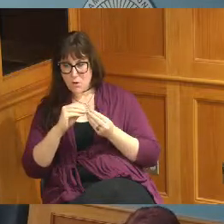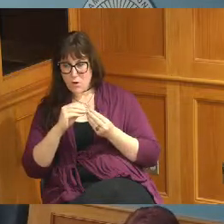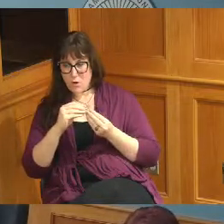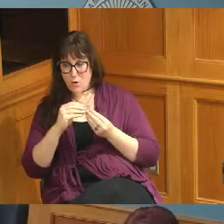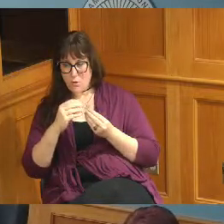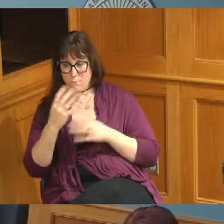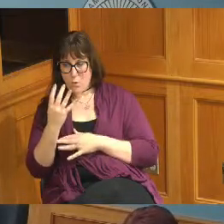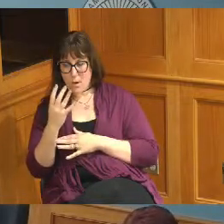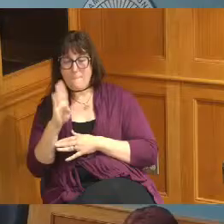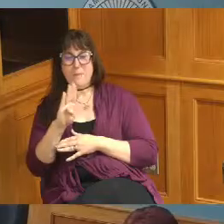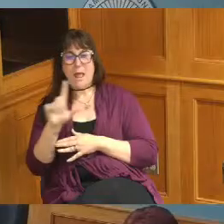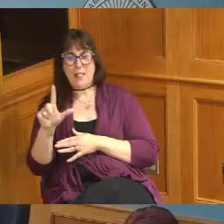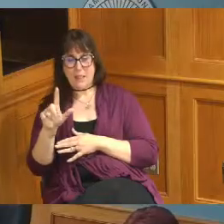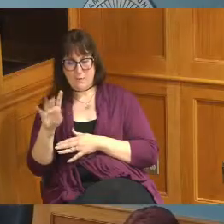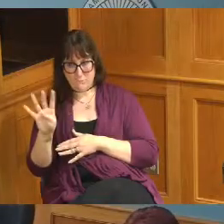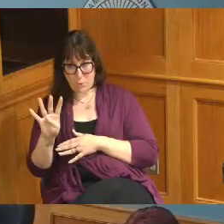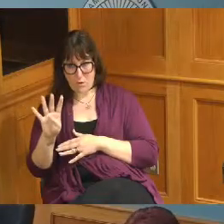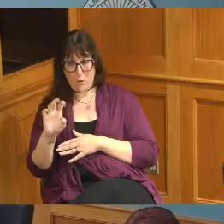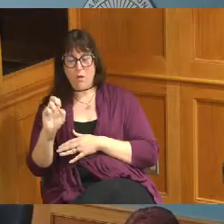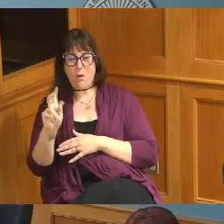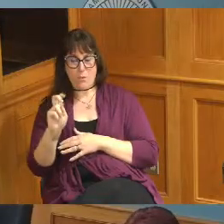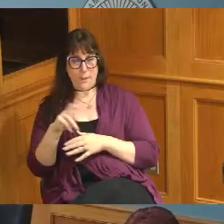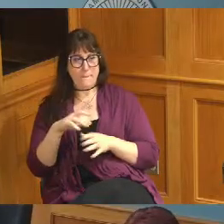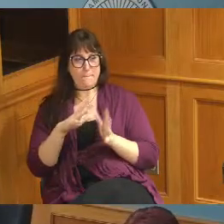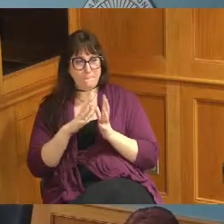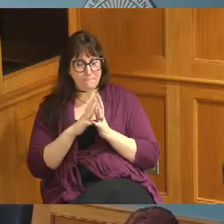Oh, by the, yes, sorry.